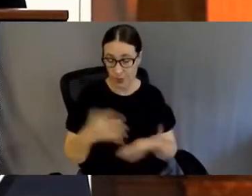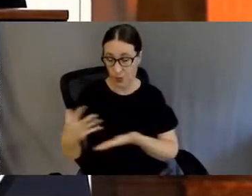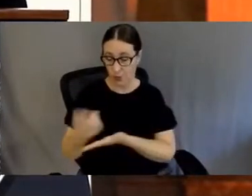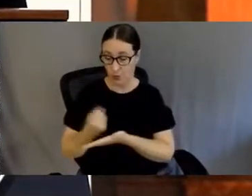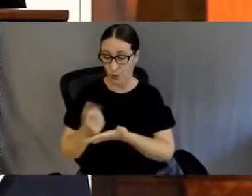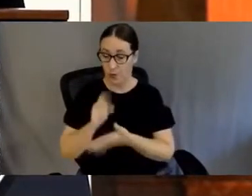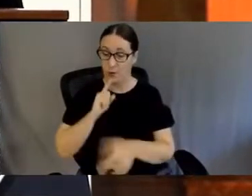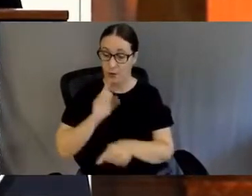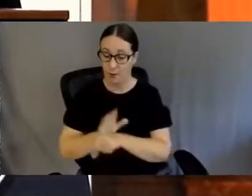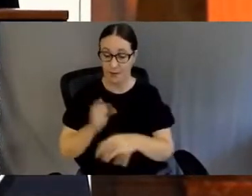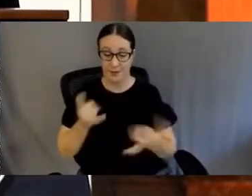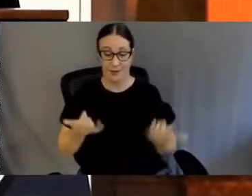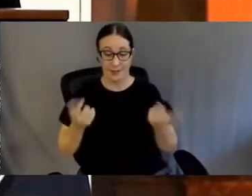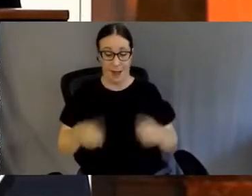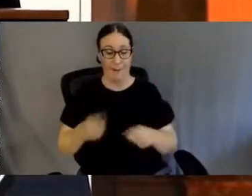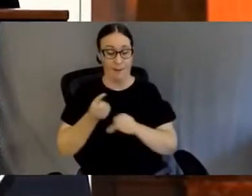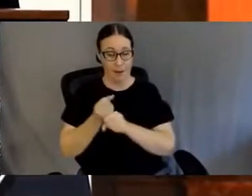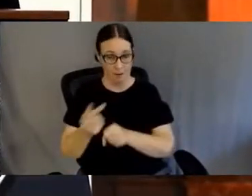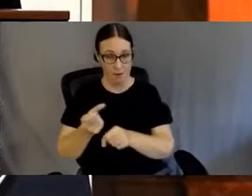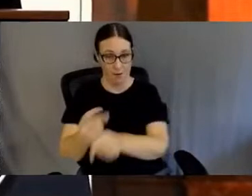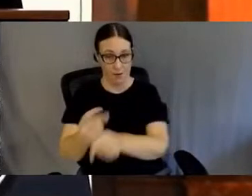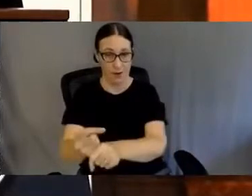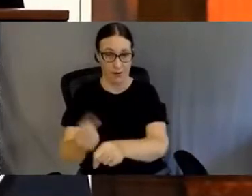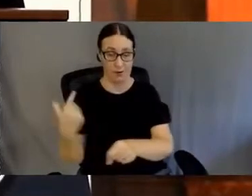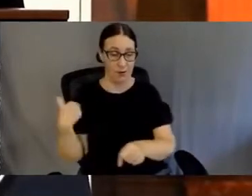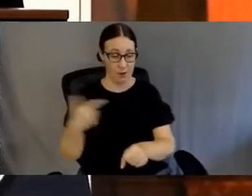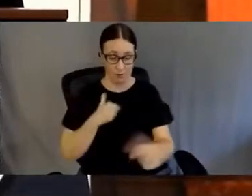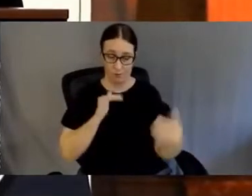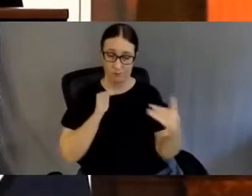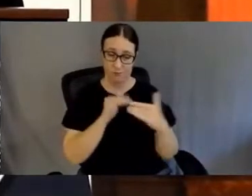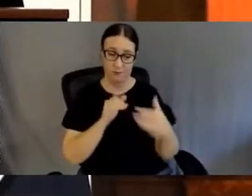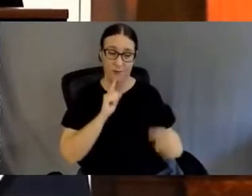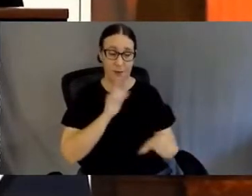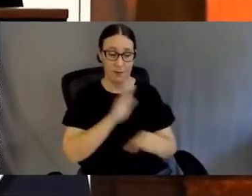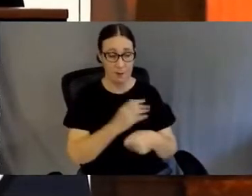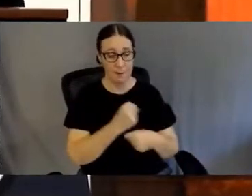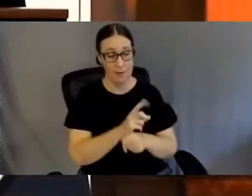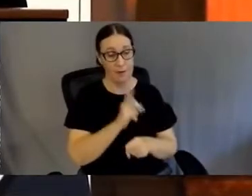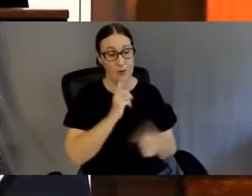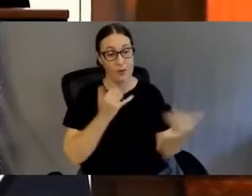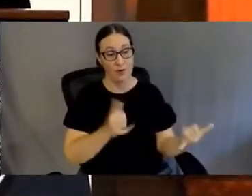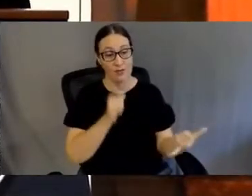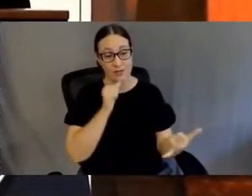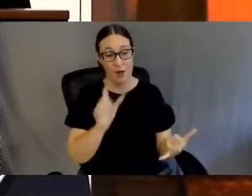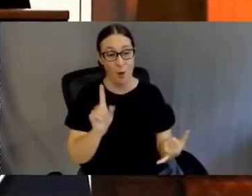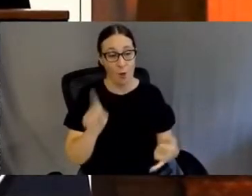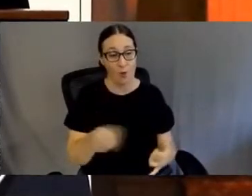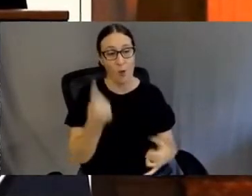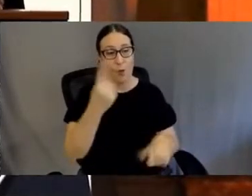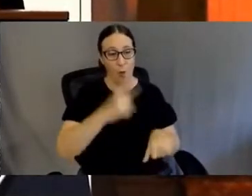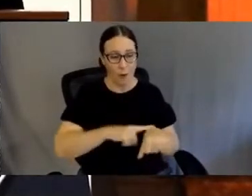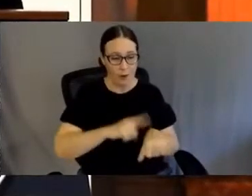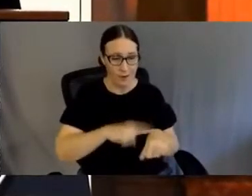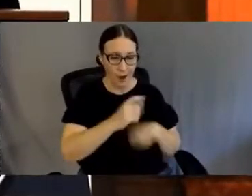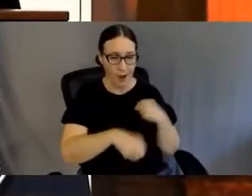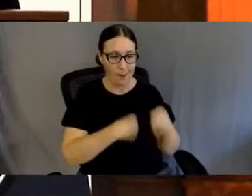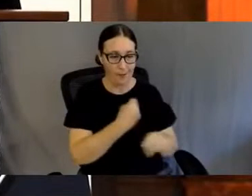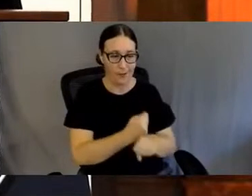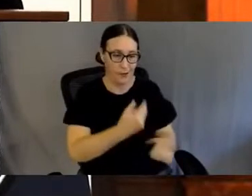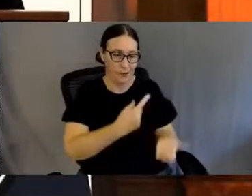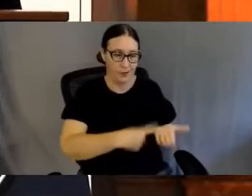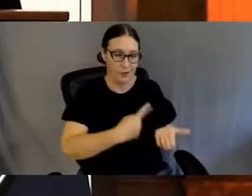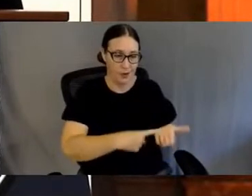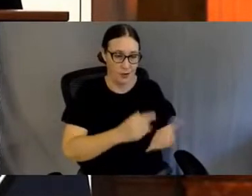an annual event, and we are just as committed to making sure that this is not a once-a-year conversation. During